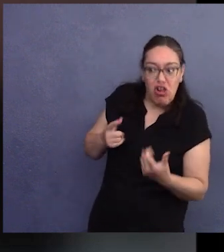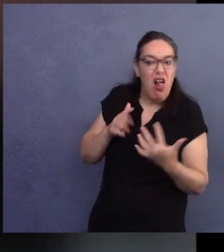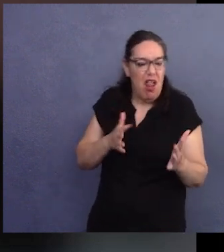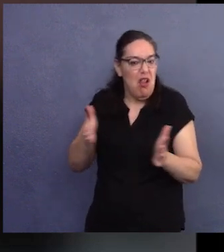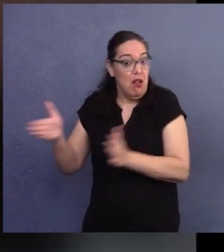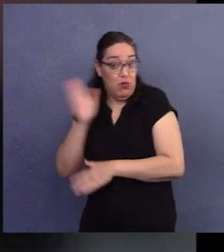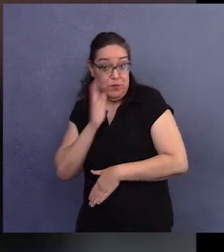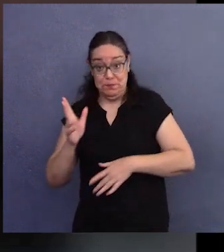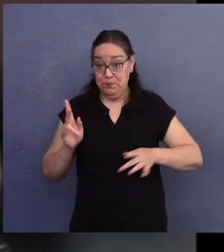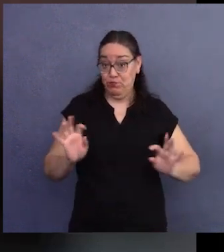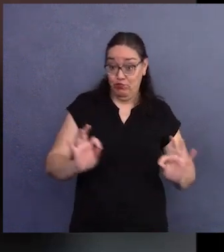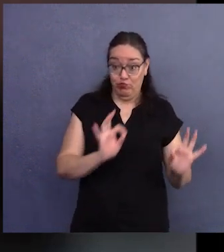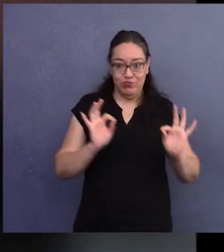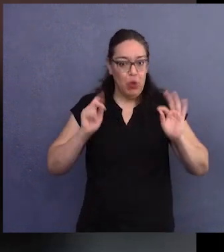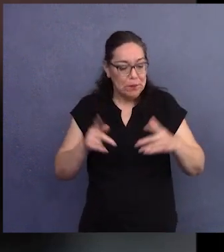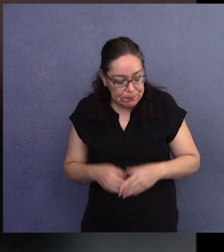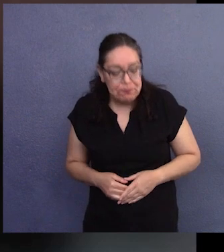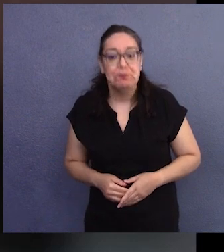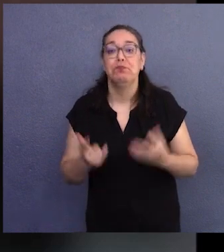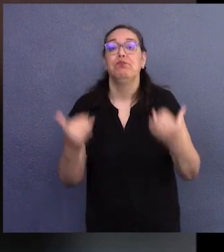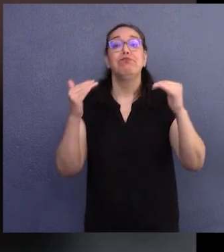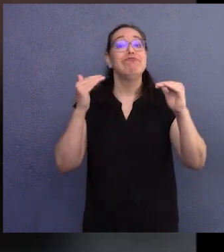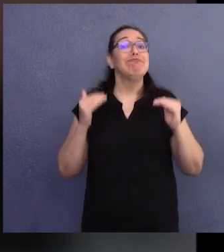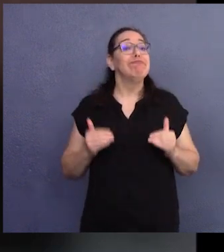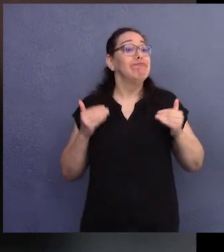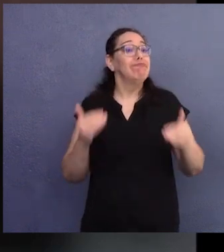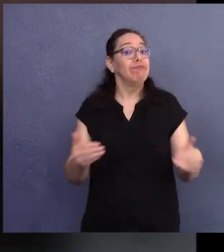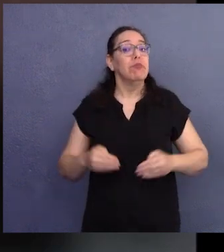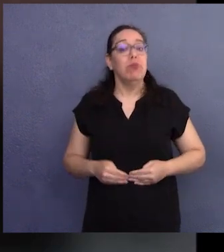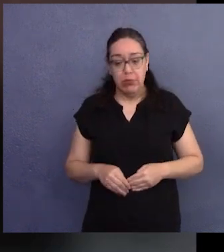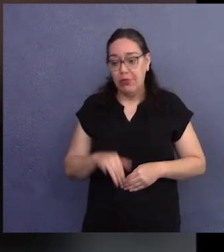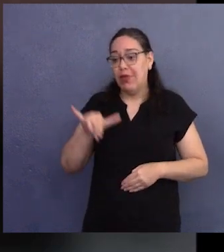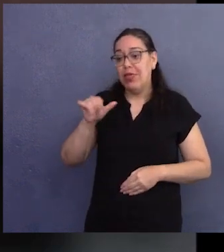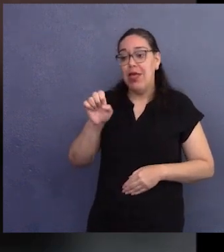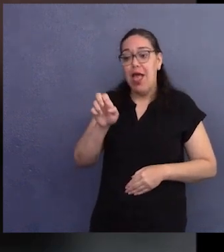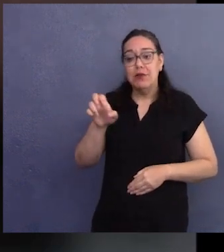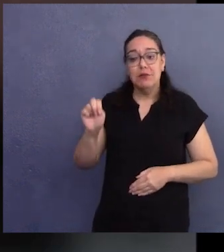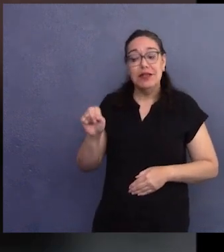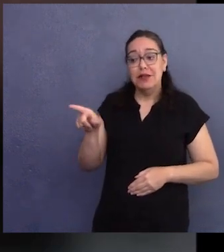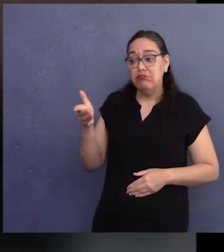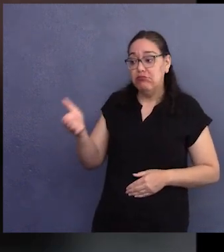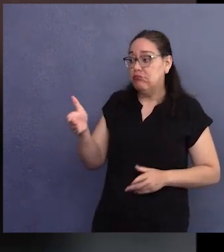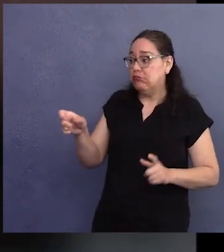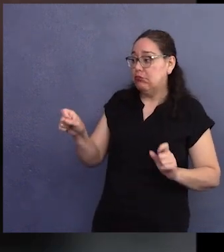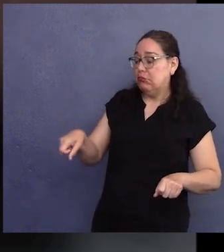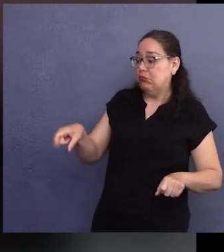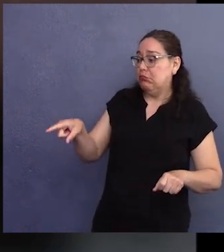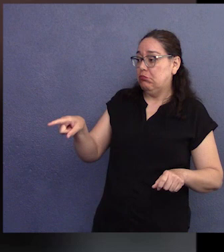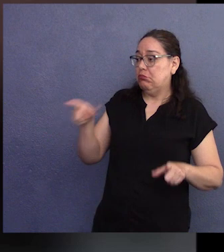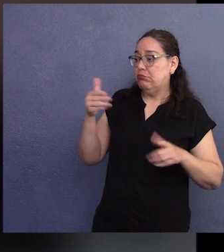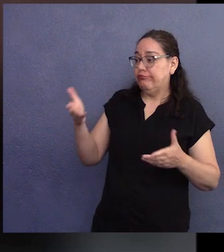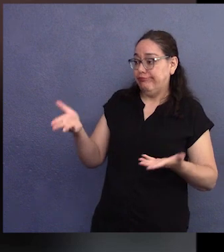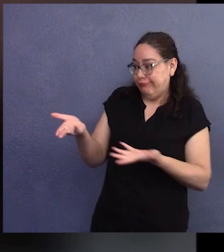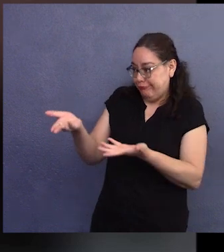Okay? All right. All right. So let us get started. Yasmin, can you kind of